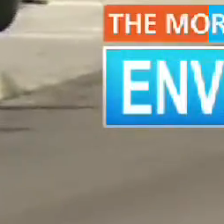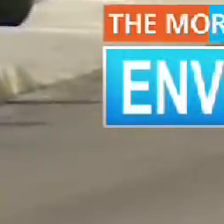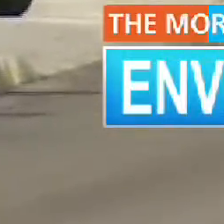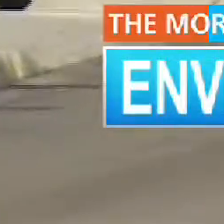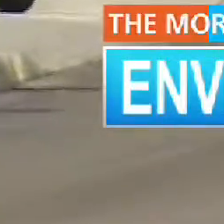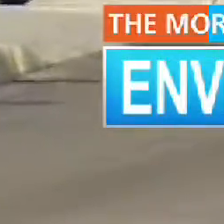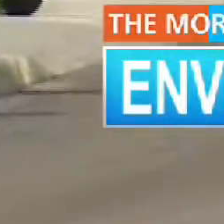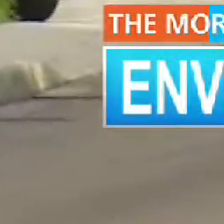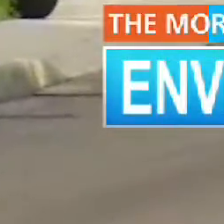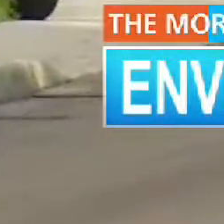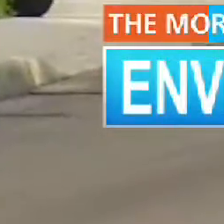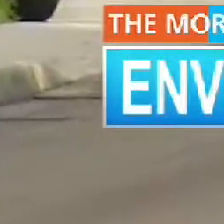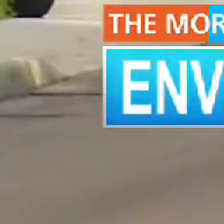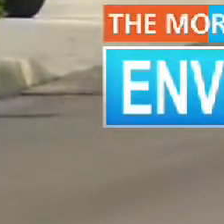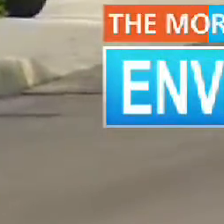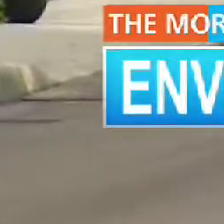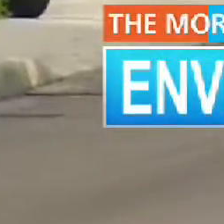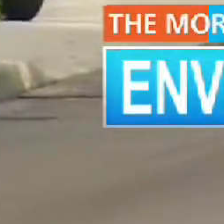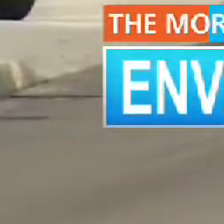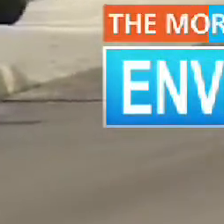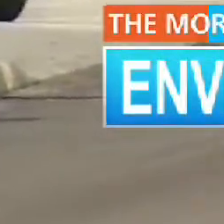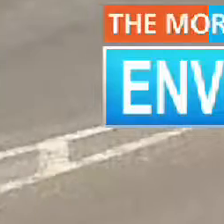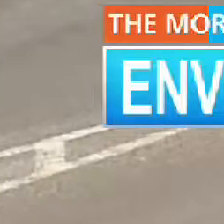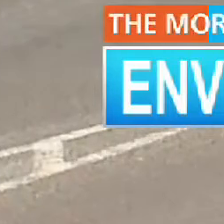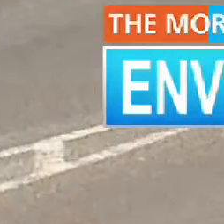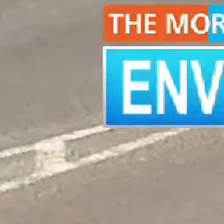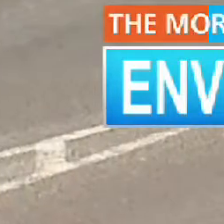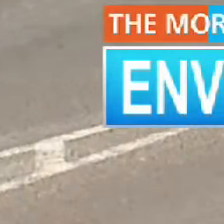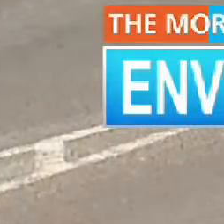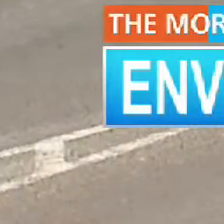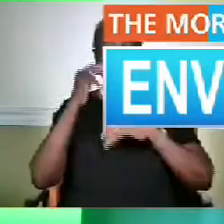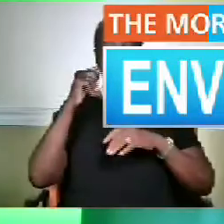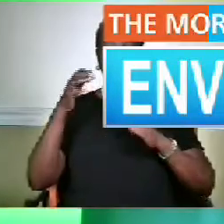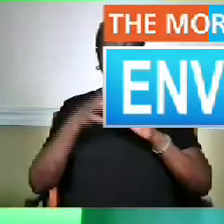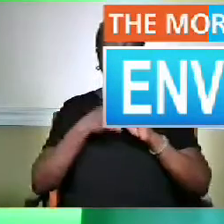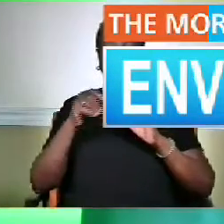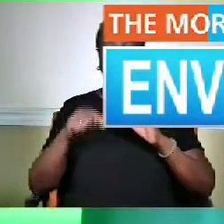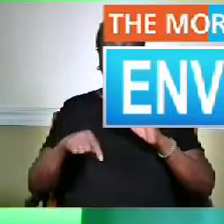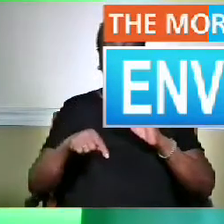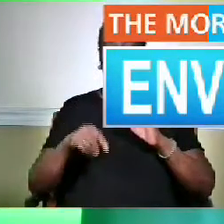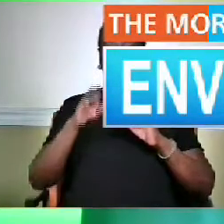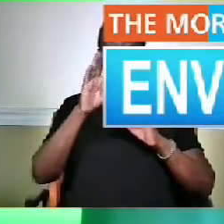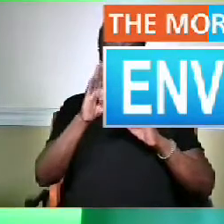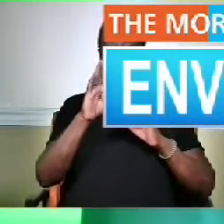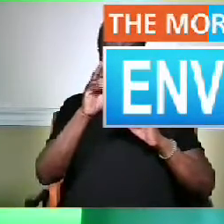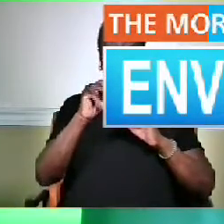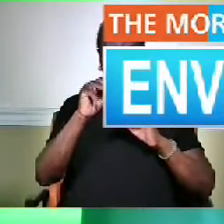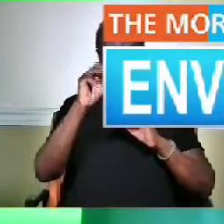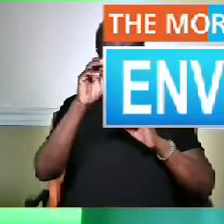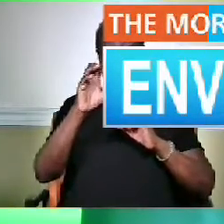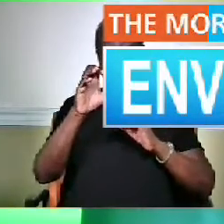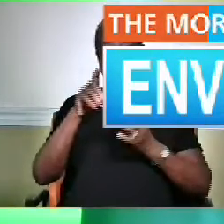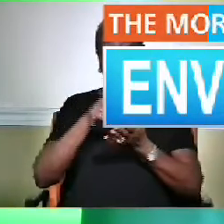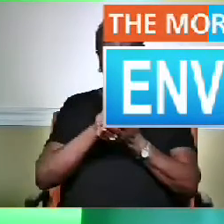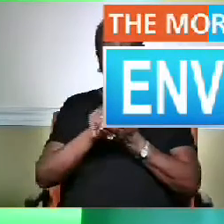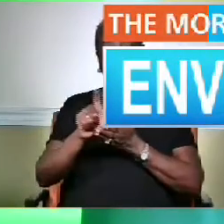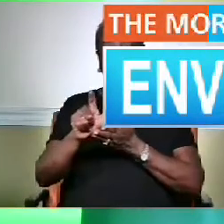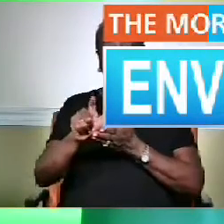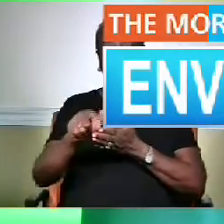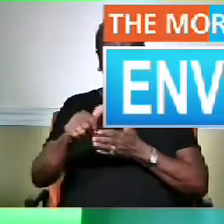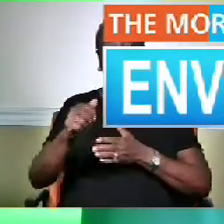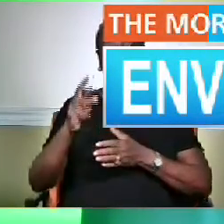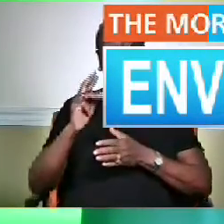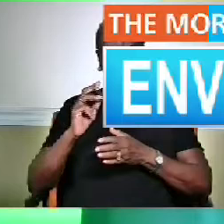officials there took various steps to assist clients during the pandemic. BMC launched its deferral